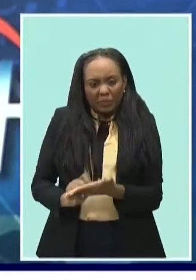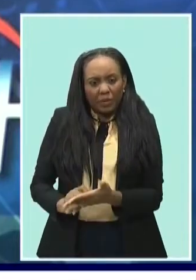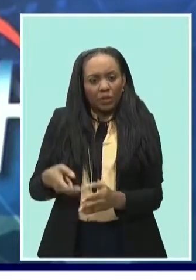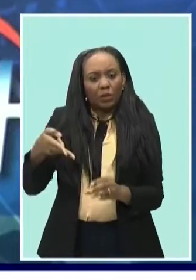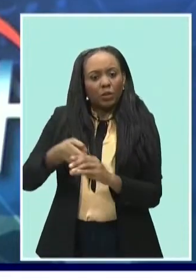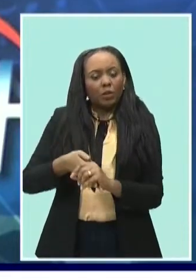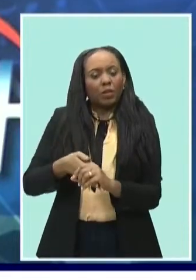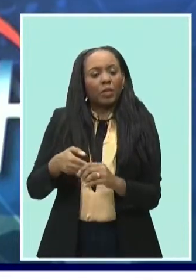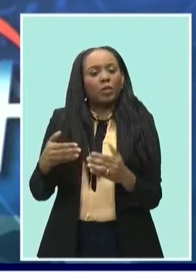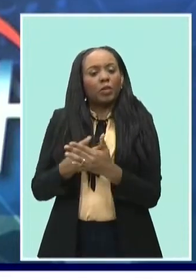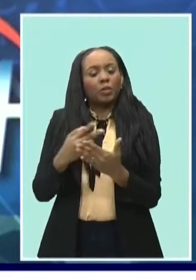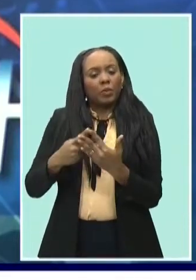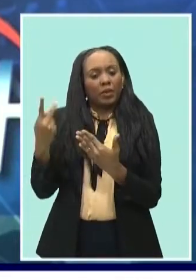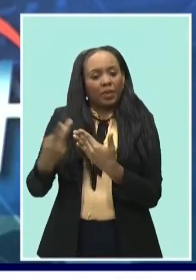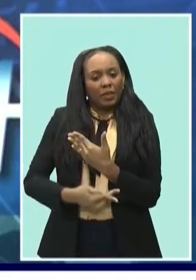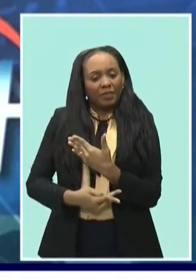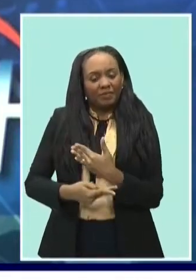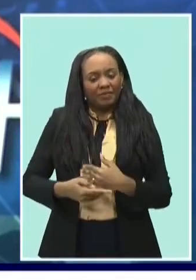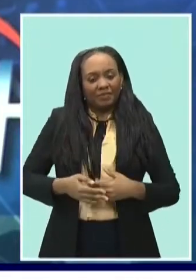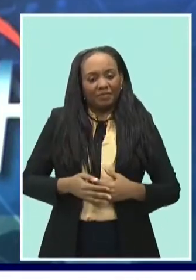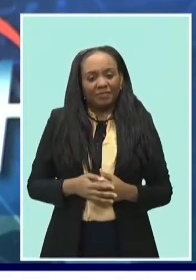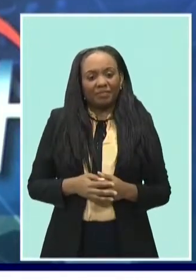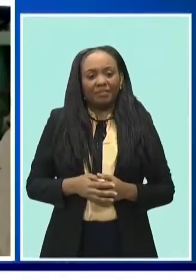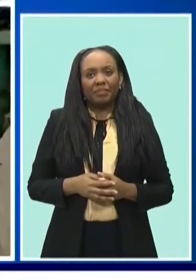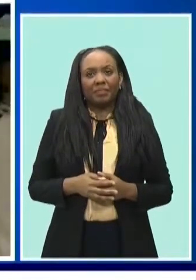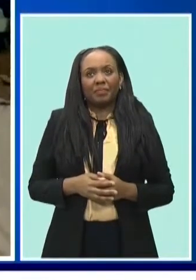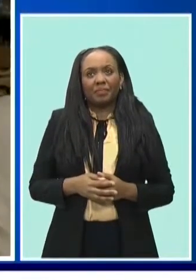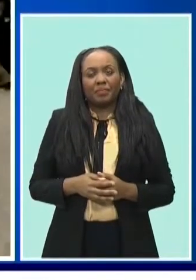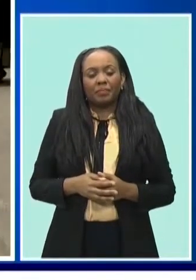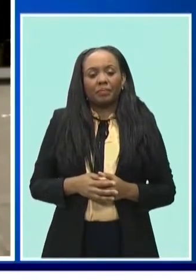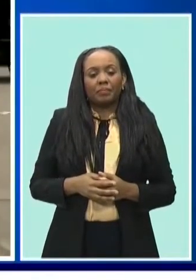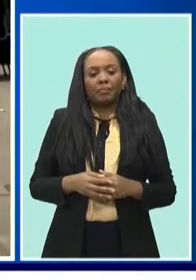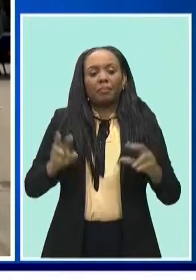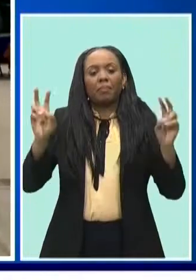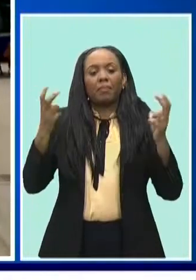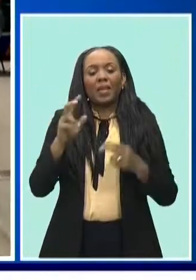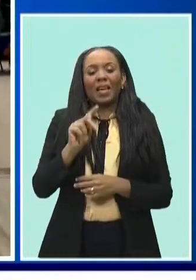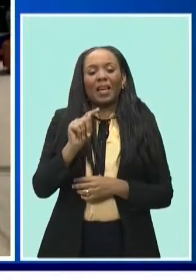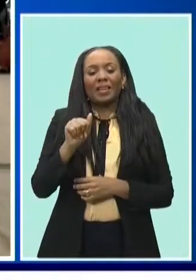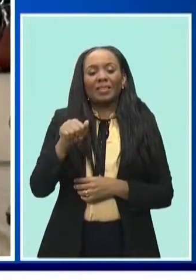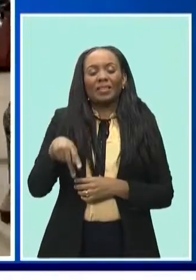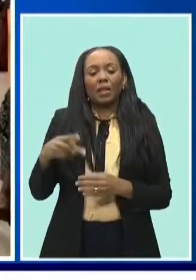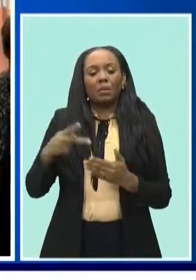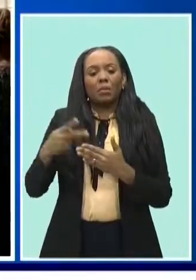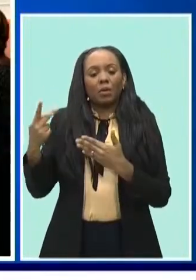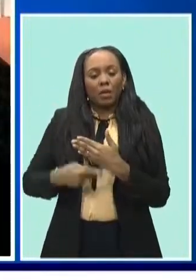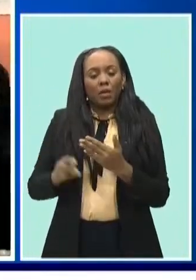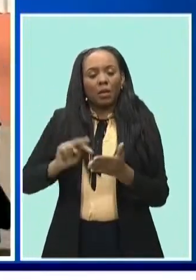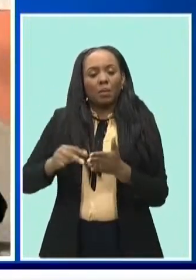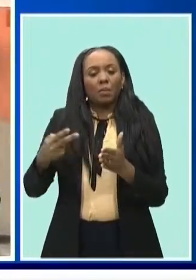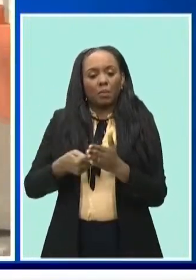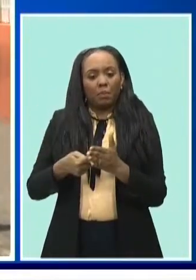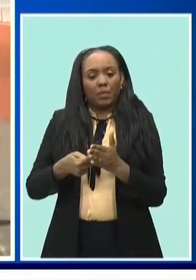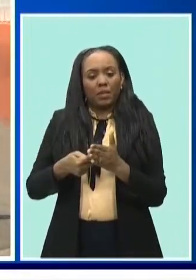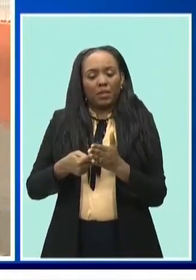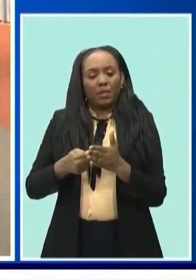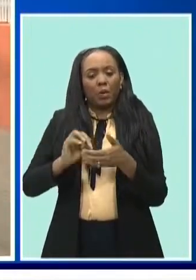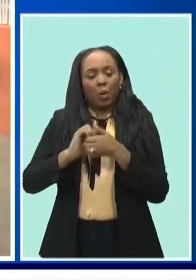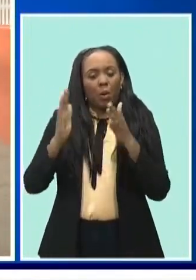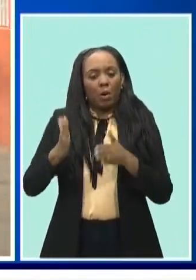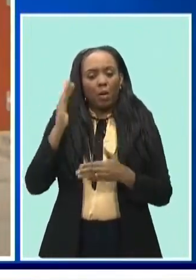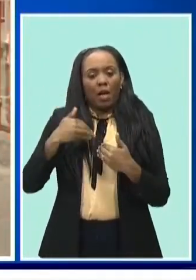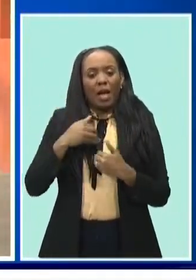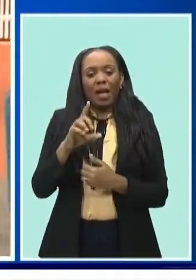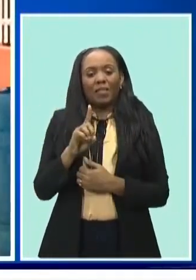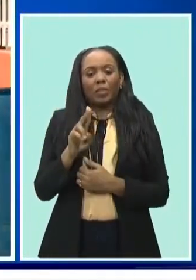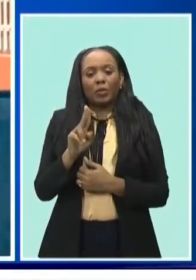join the T.A.P program. The T.A.P program, which will see PSV owners getting duty-free access to buses along with a suite